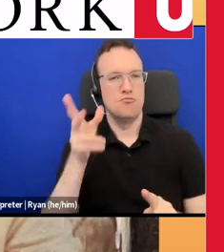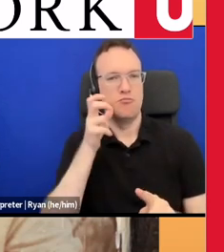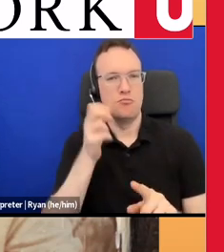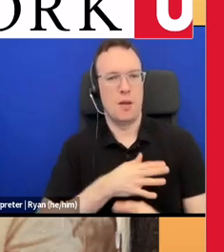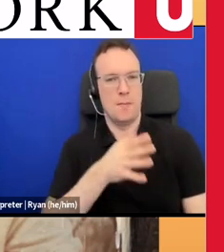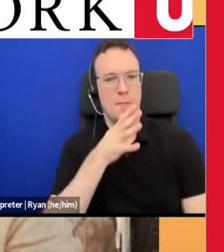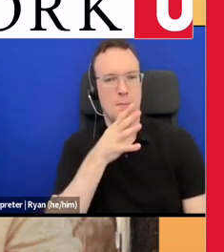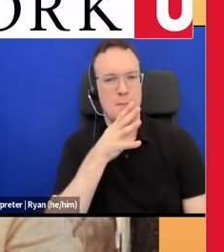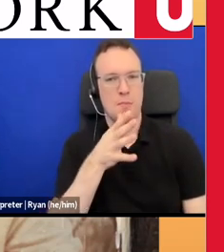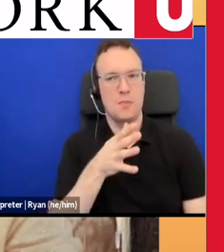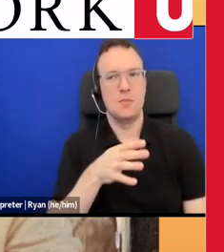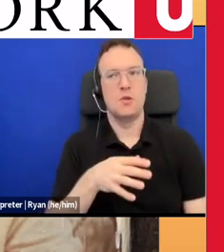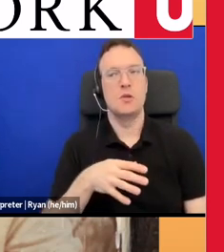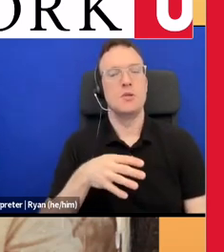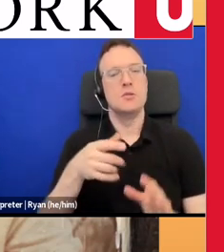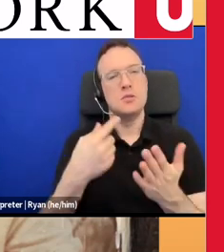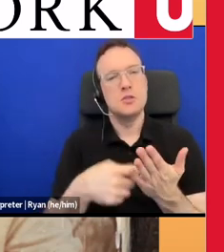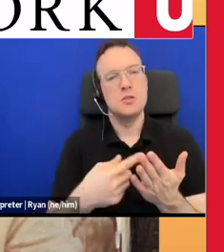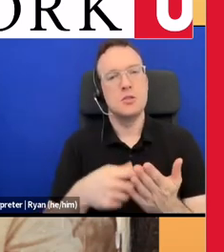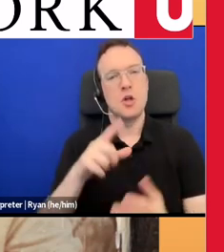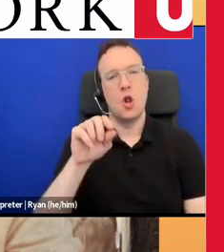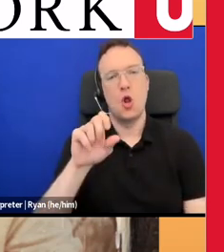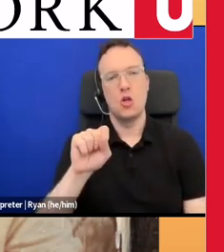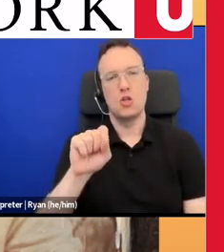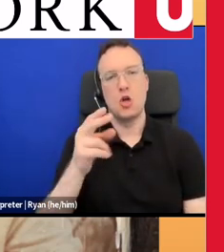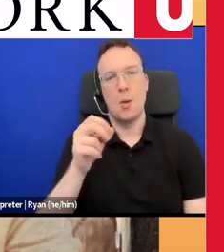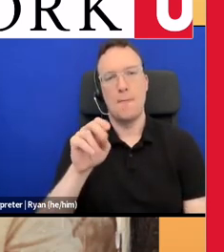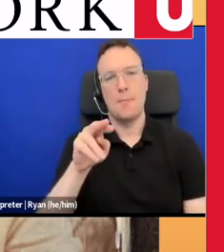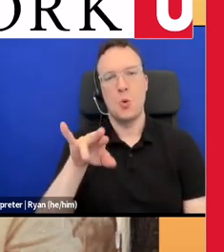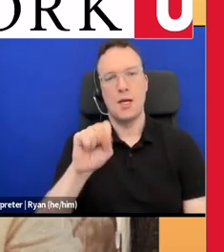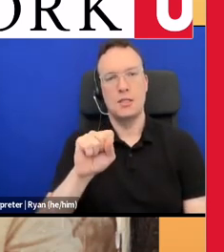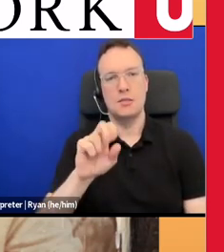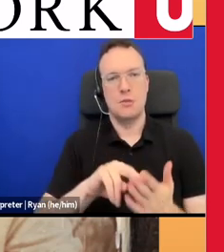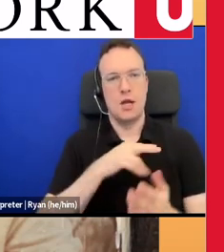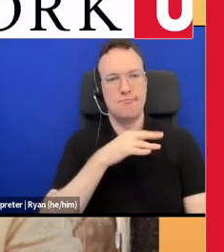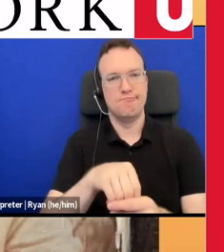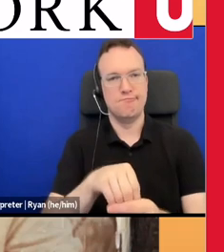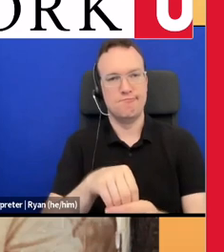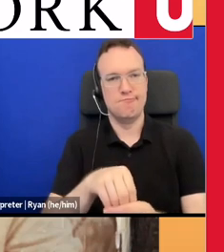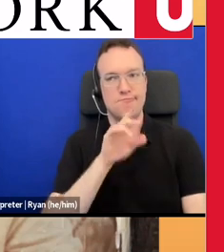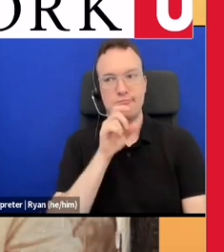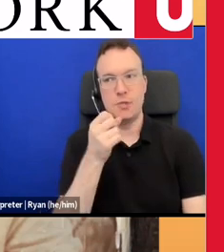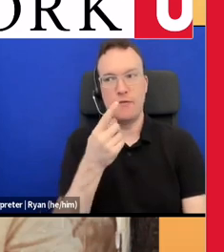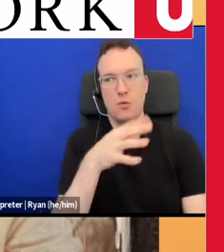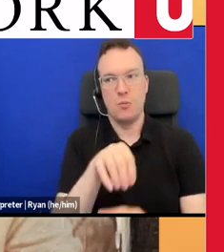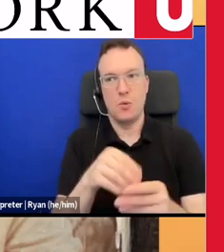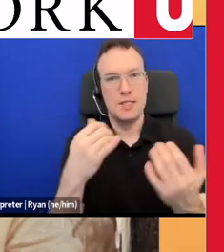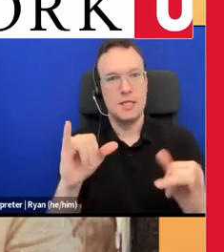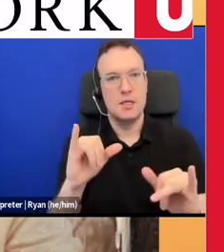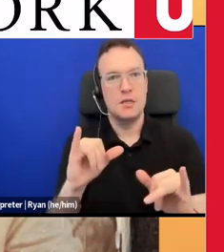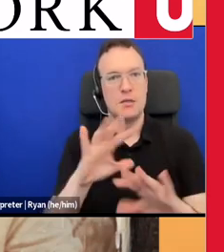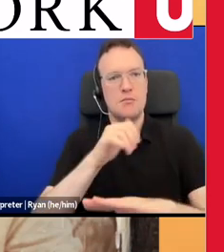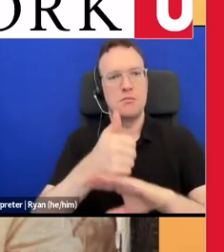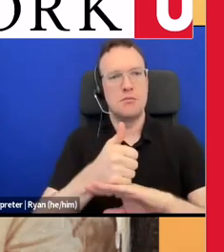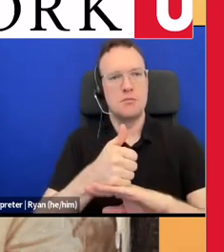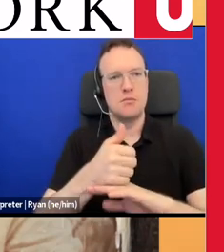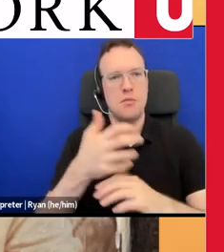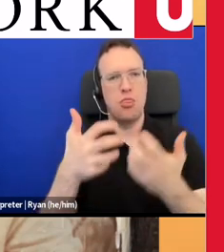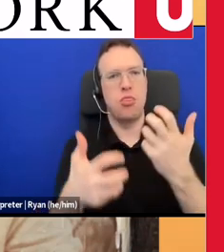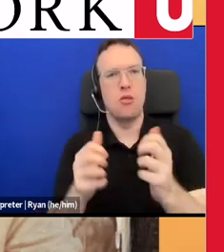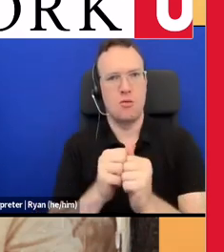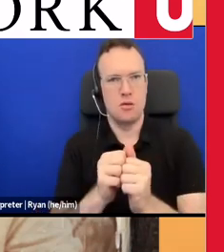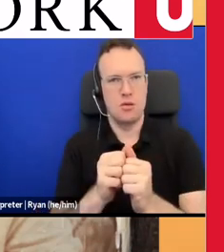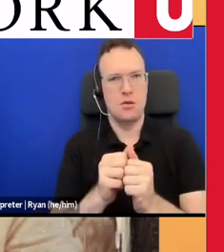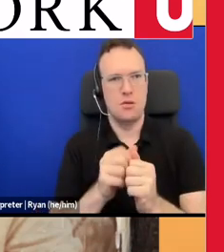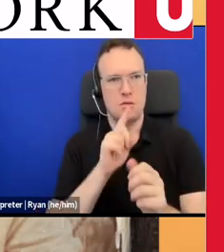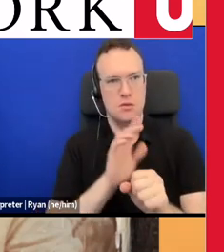and compañeras talk about los hombres implicated me, even as an 11-year-old boy, and created a rupture in the certainty that